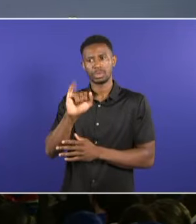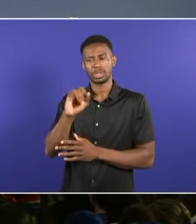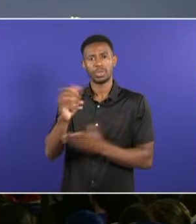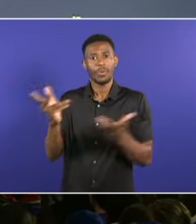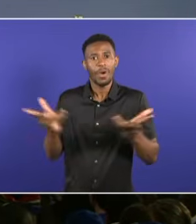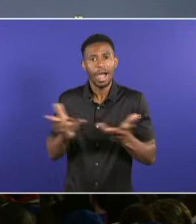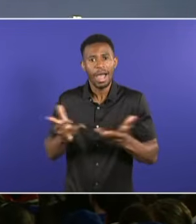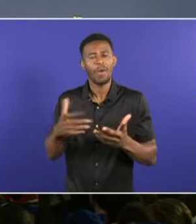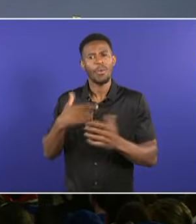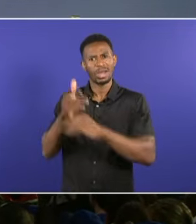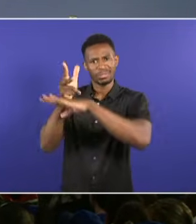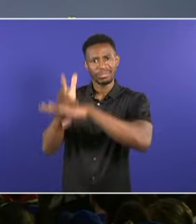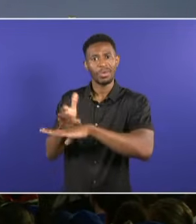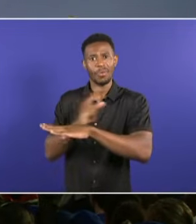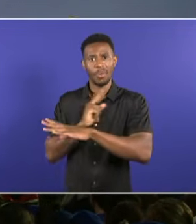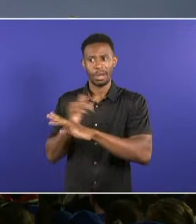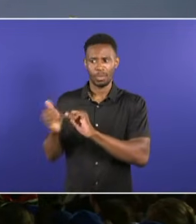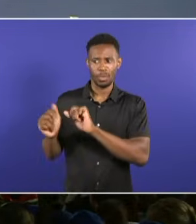Is he there?